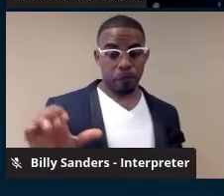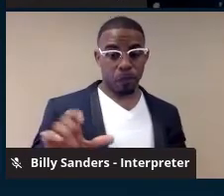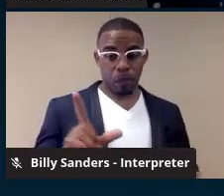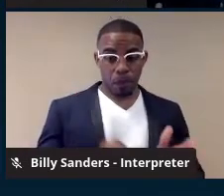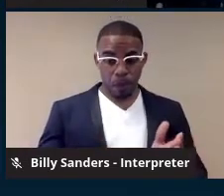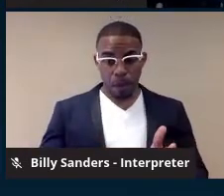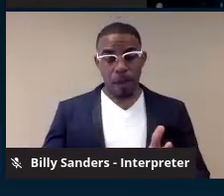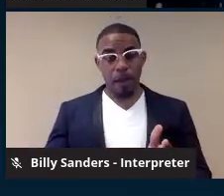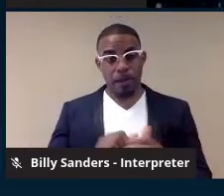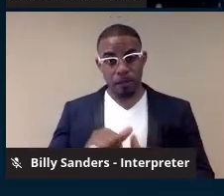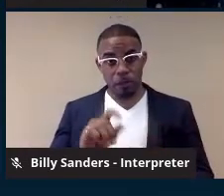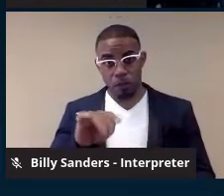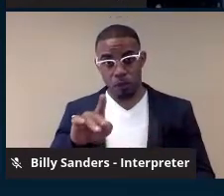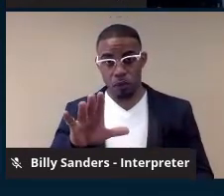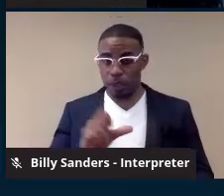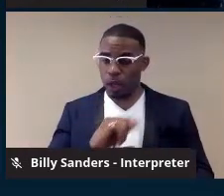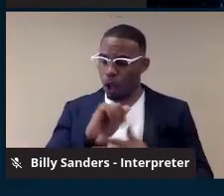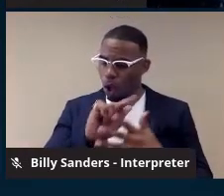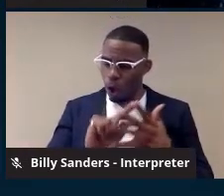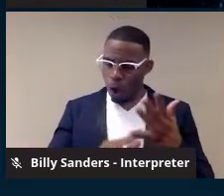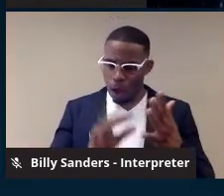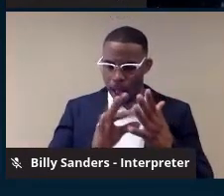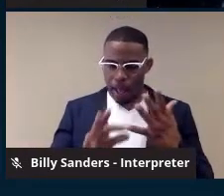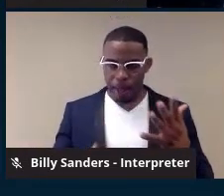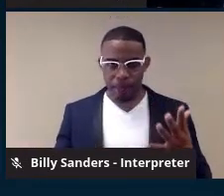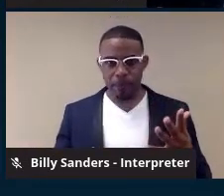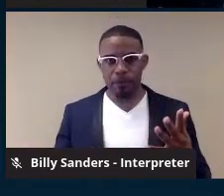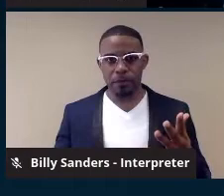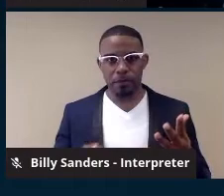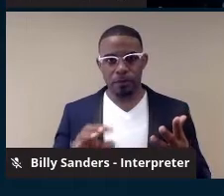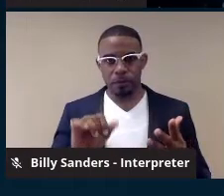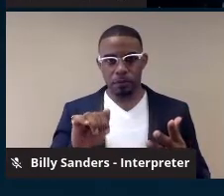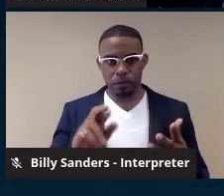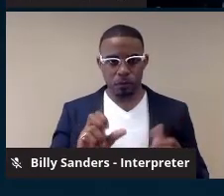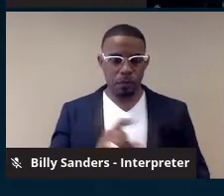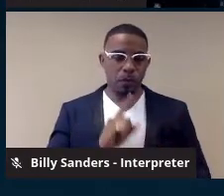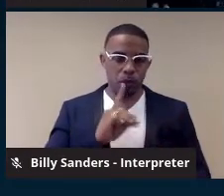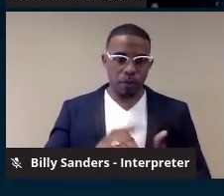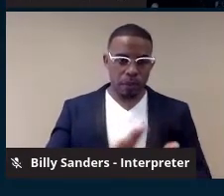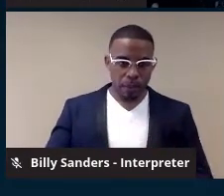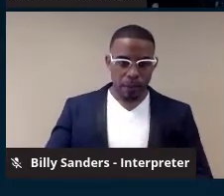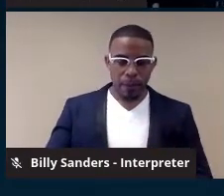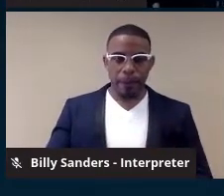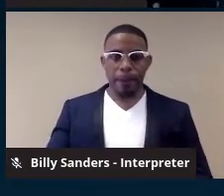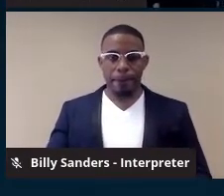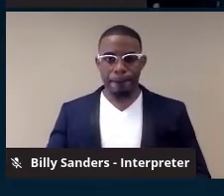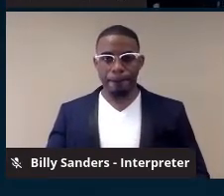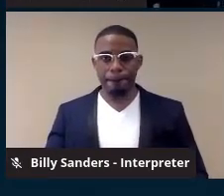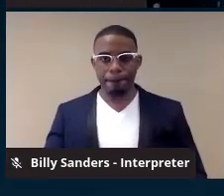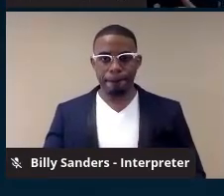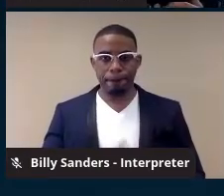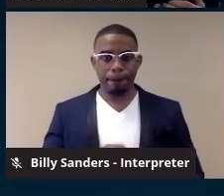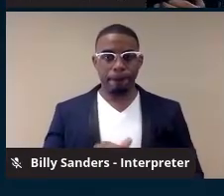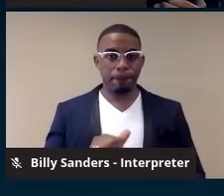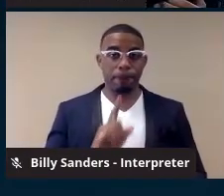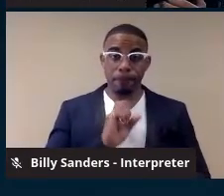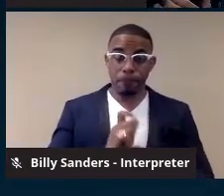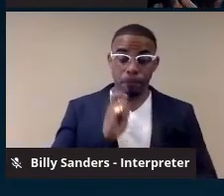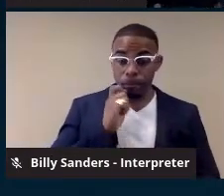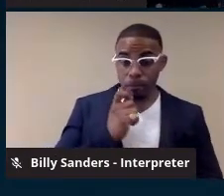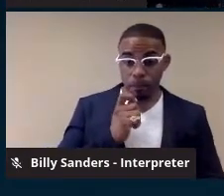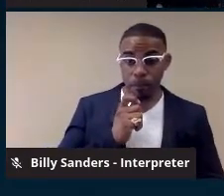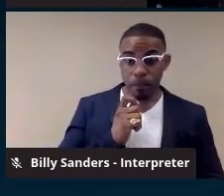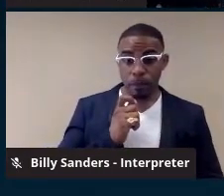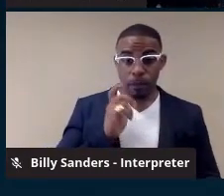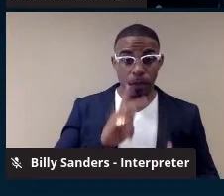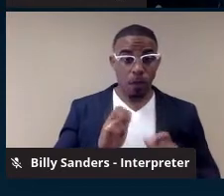Visual Studio, you get all of these options. You can do it Azure, you can do it in a Docker container. What's really cool,